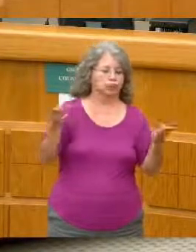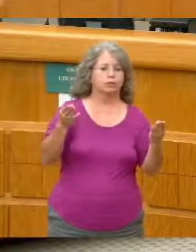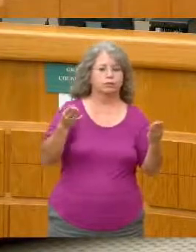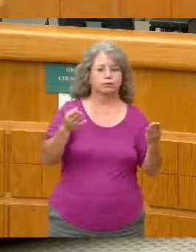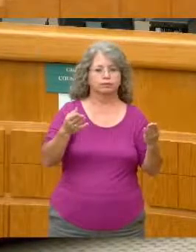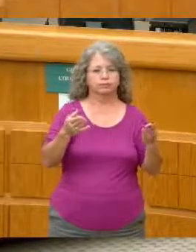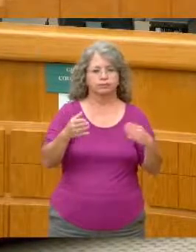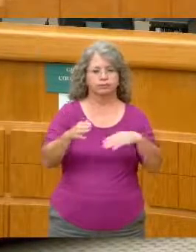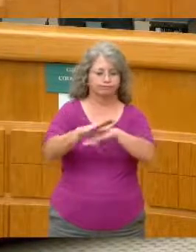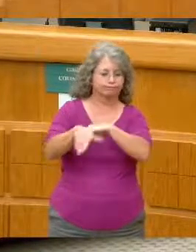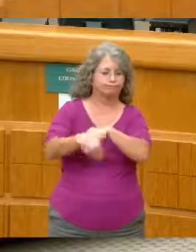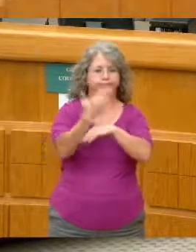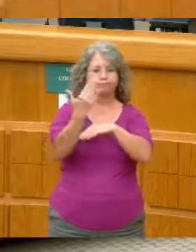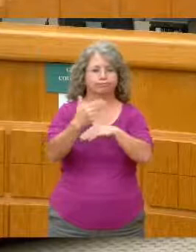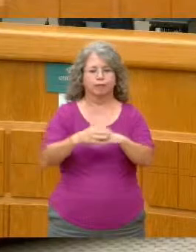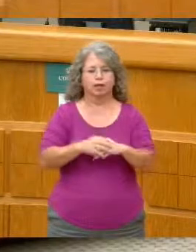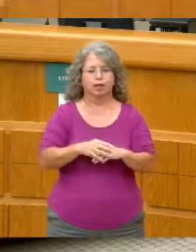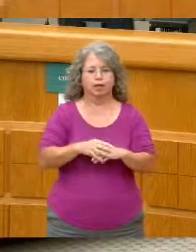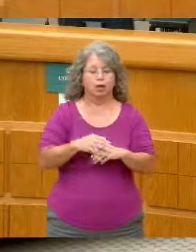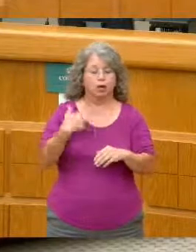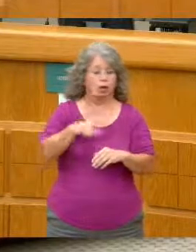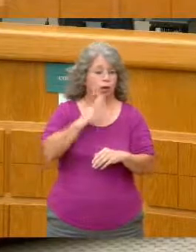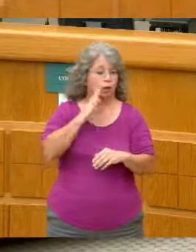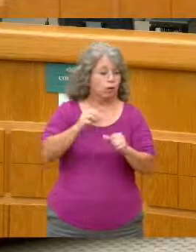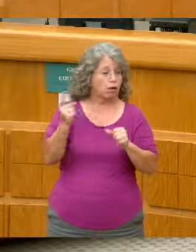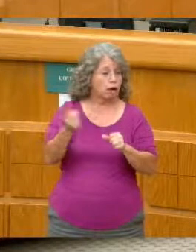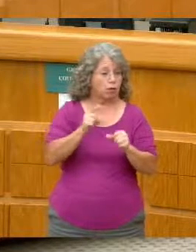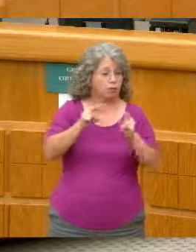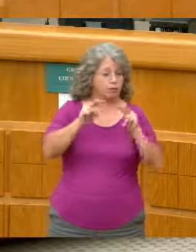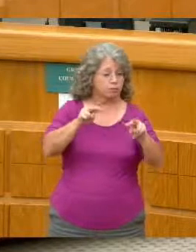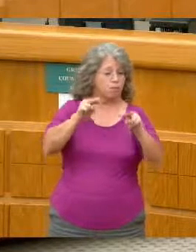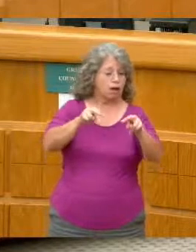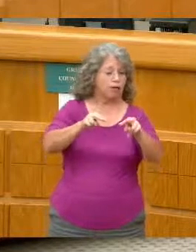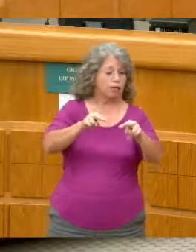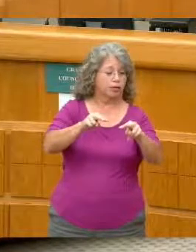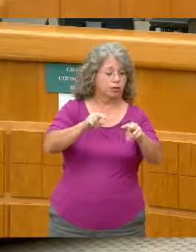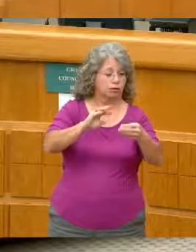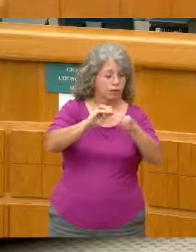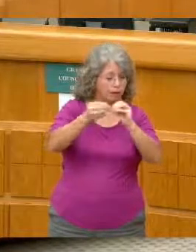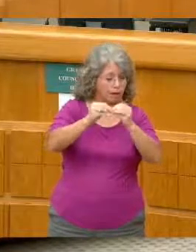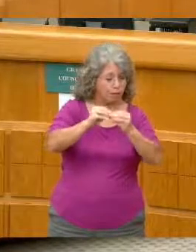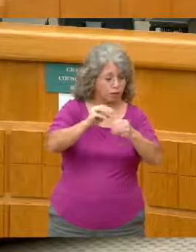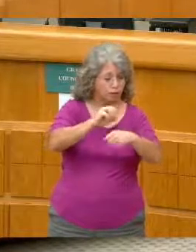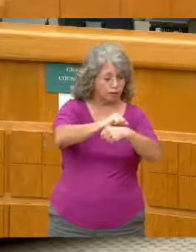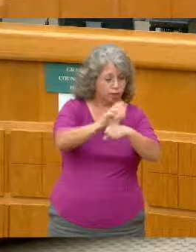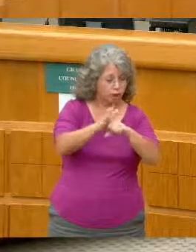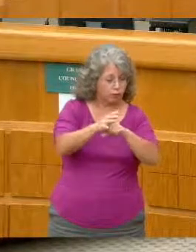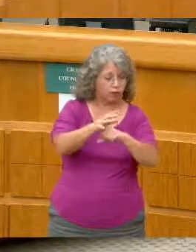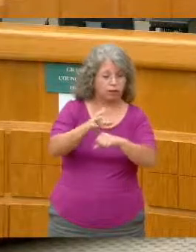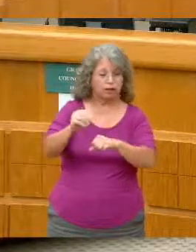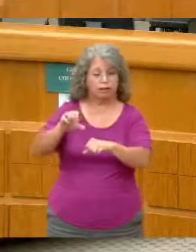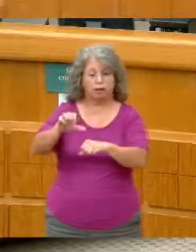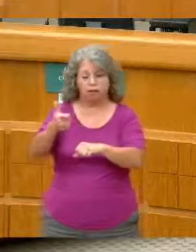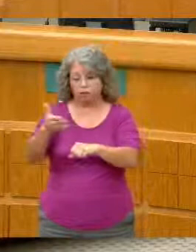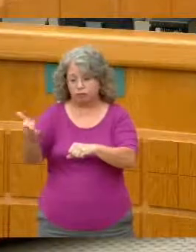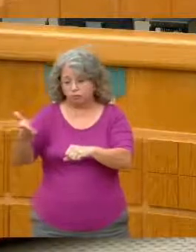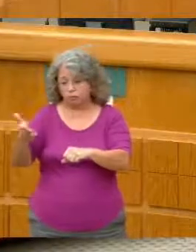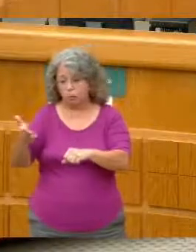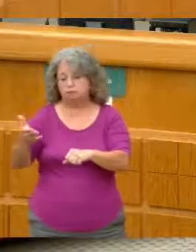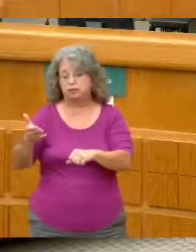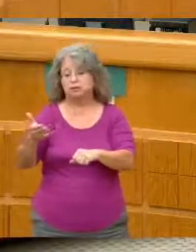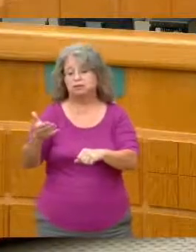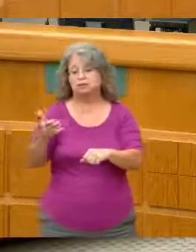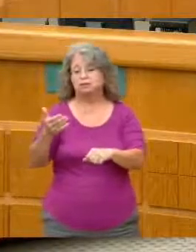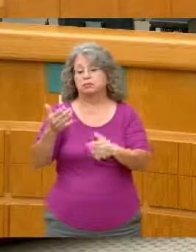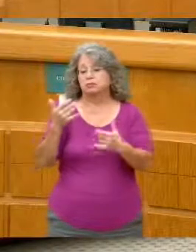the situation of COVID-19 and any other disaster that could have impact in our county. But at this time,